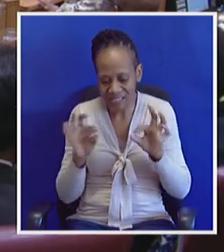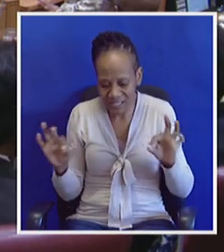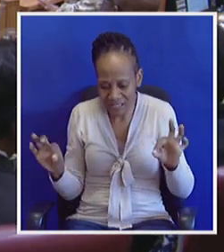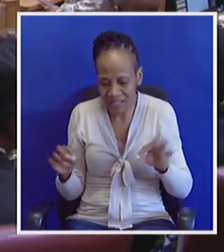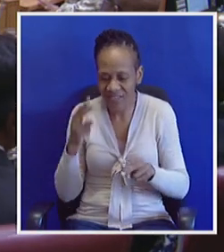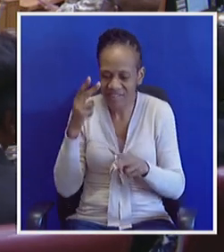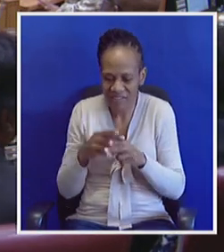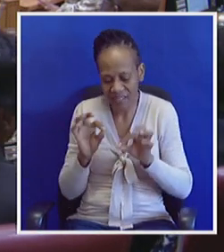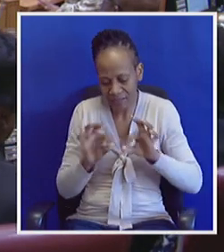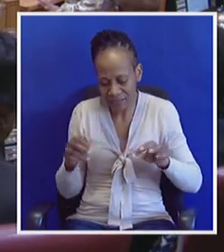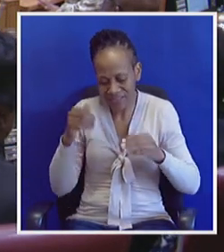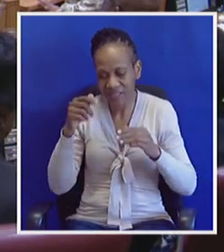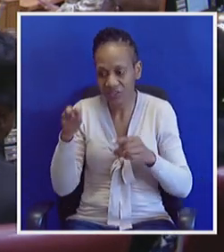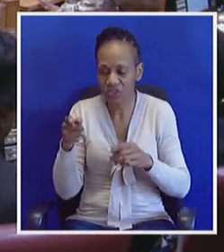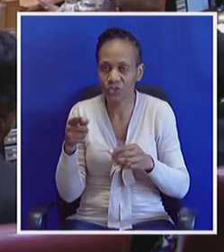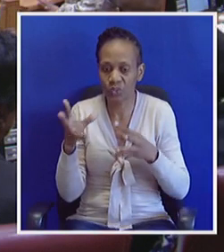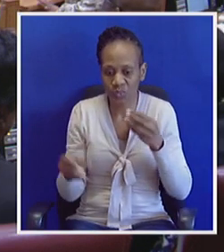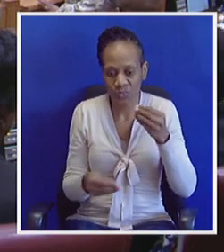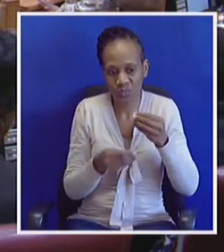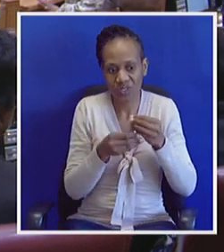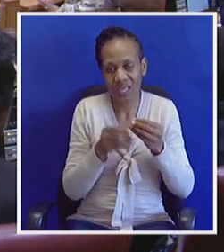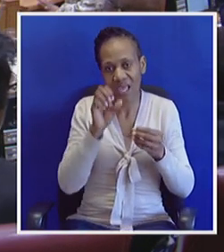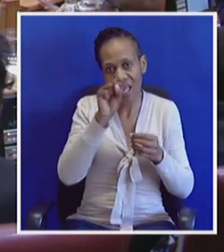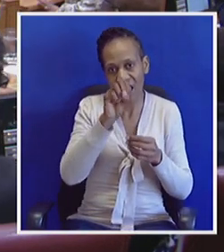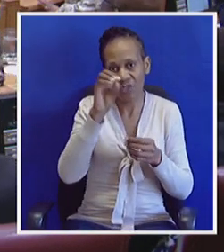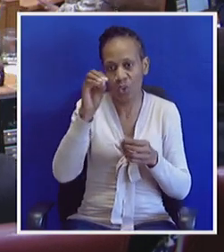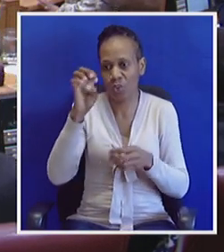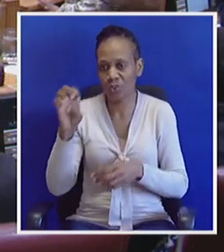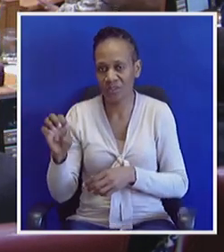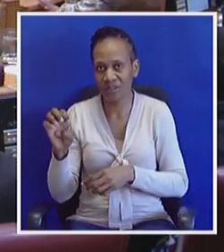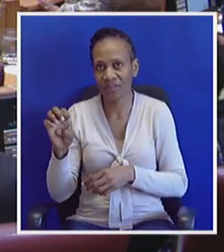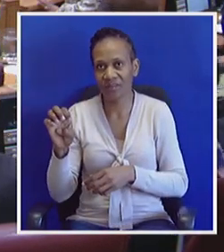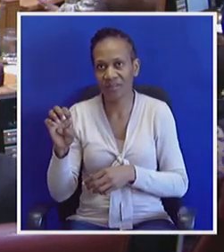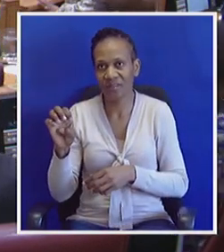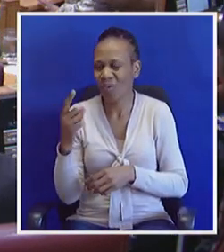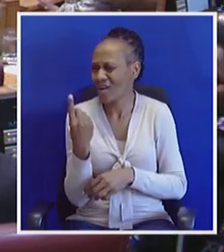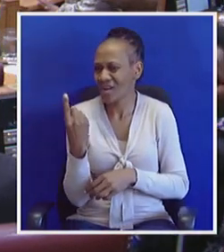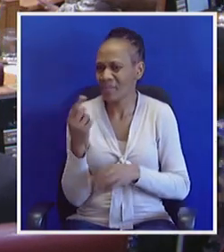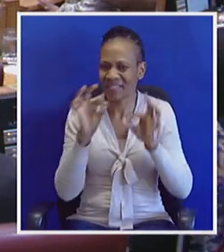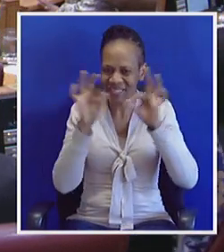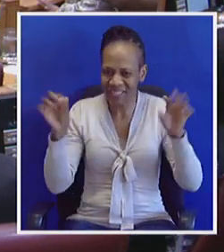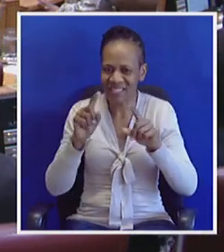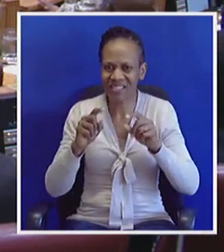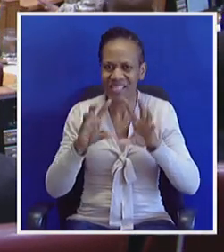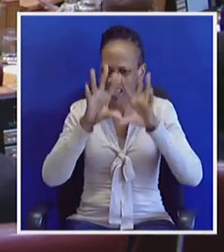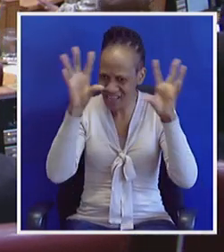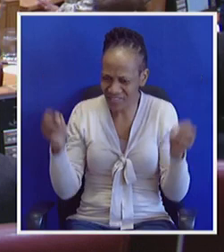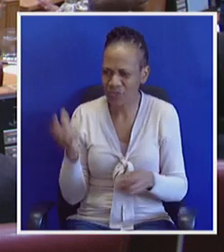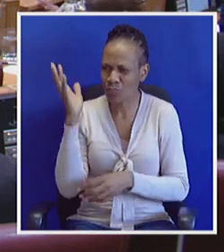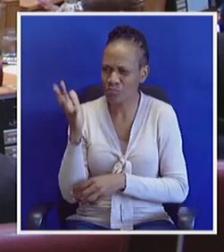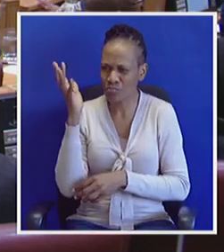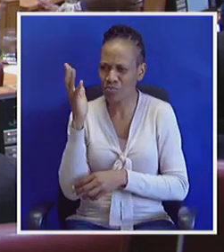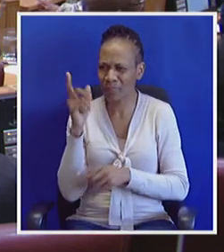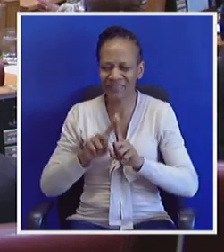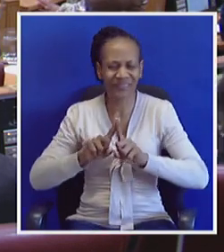your question, you inserted the word SOE. Deputy President, yes, I've been listening very